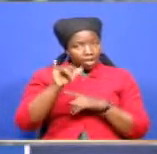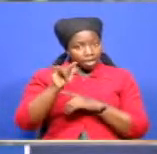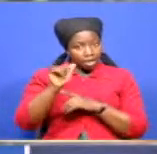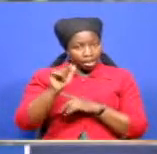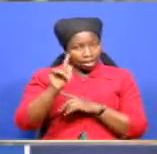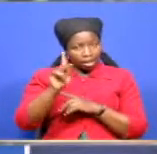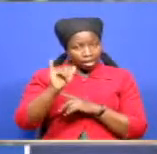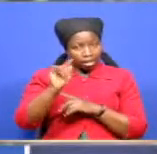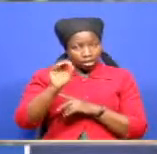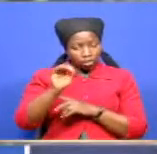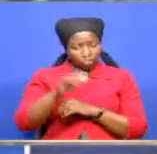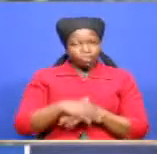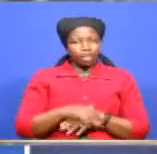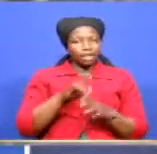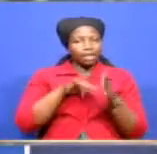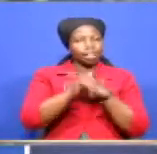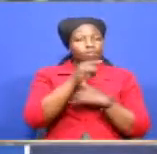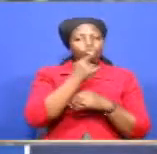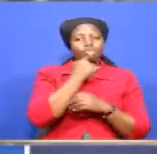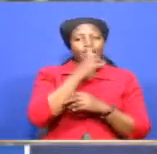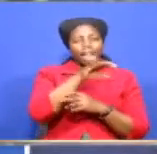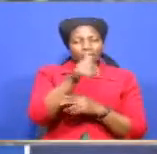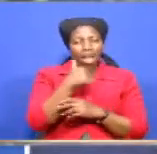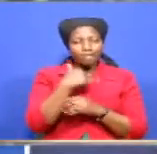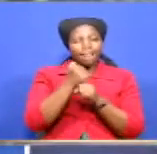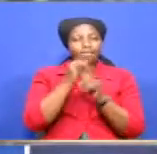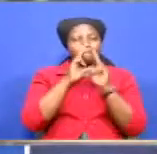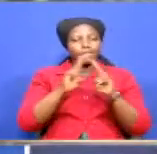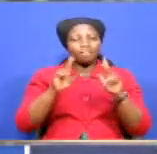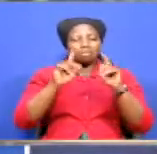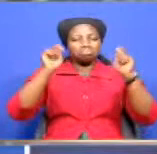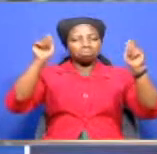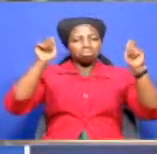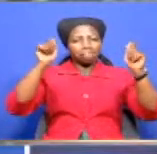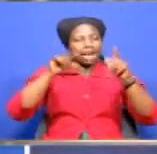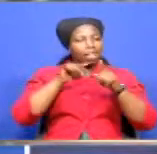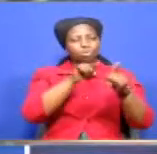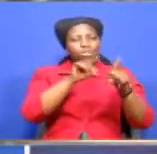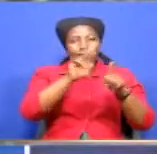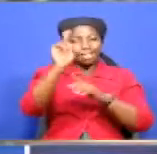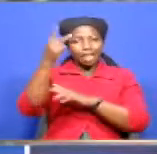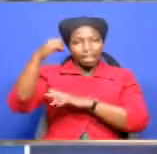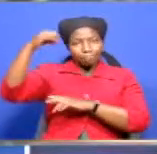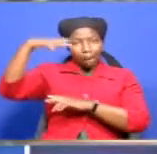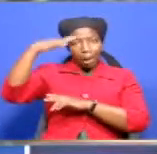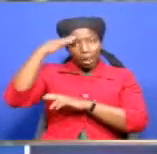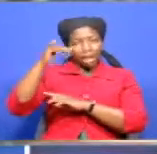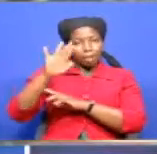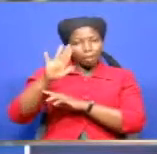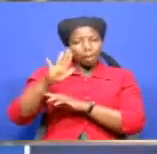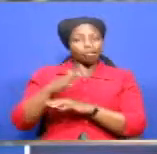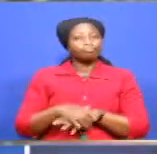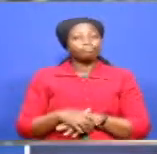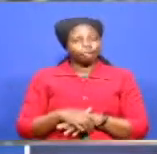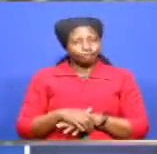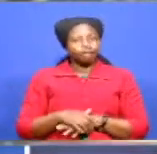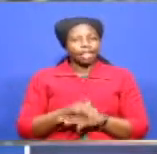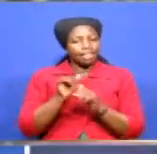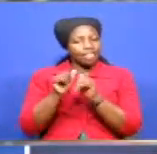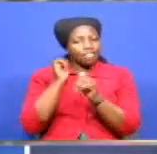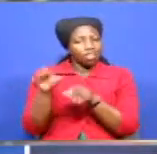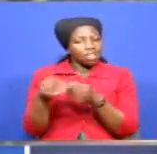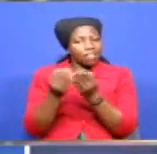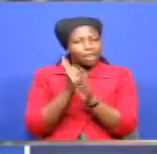Lodwar, Turkana County have held peaceful demonstrations accusing Kenya Power of its reluctance in